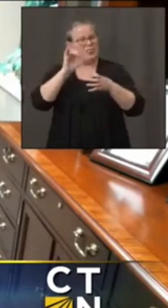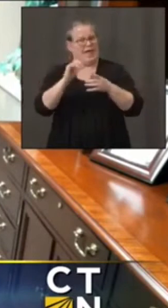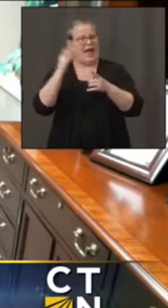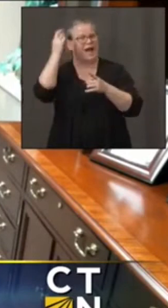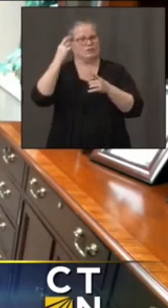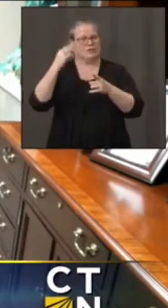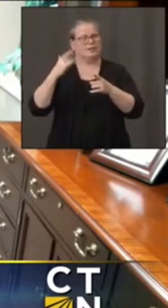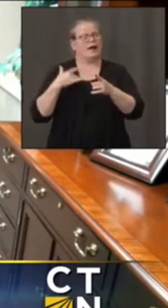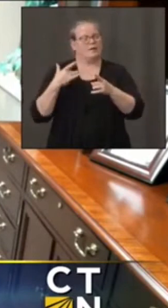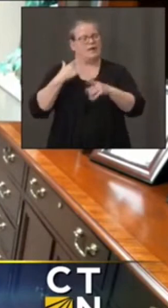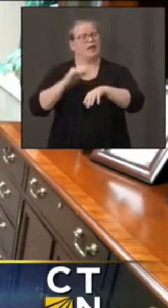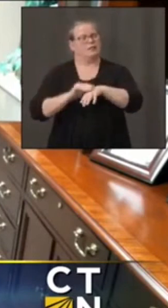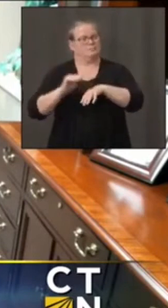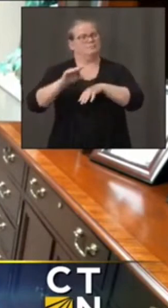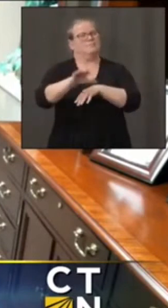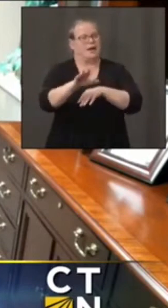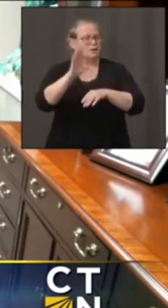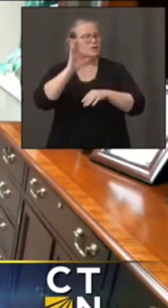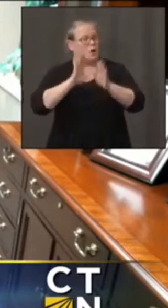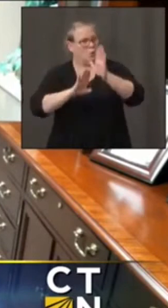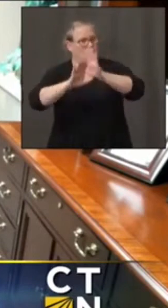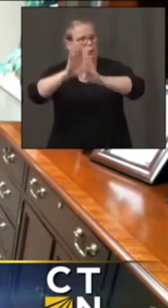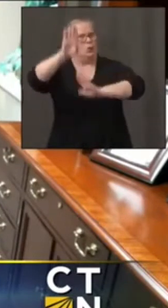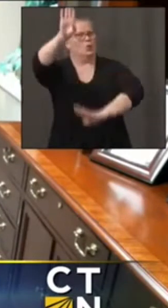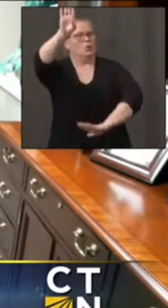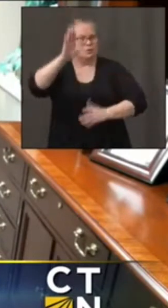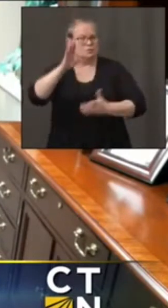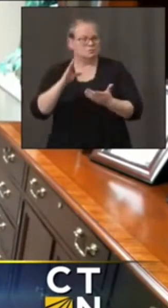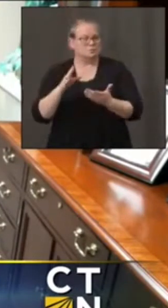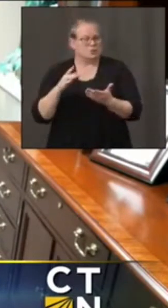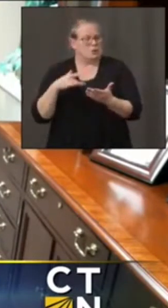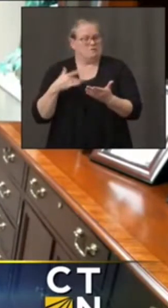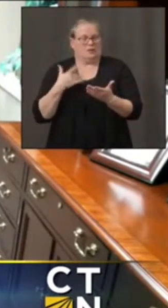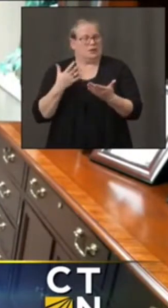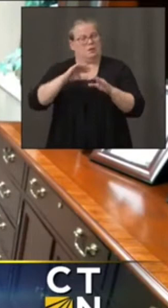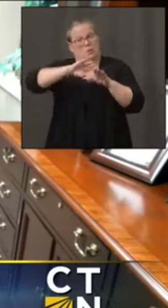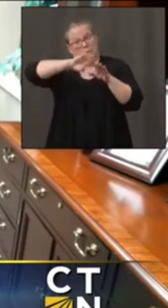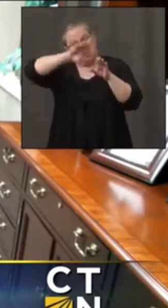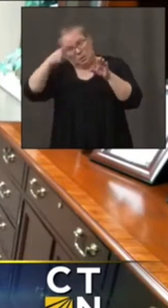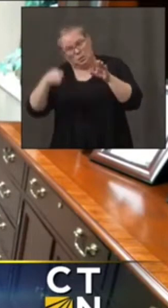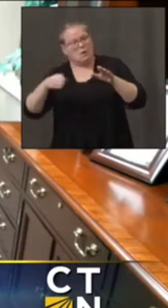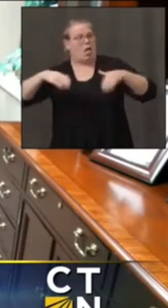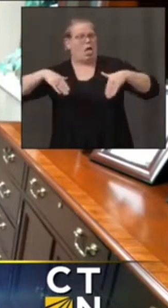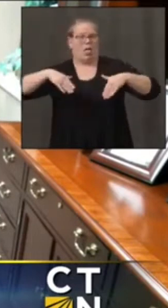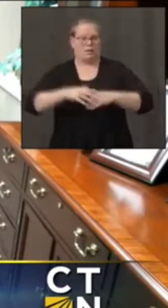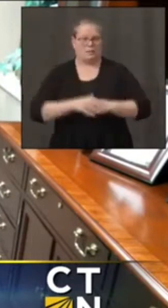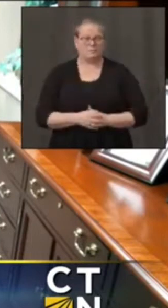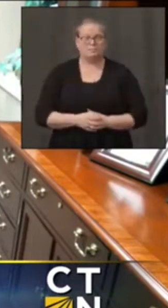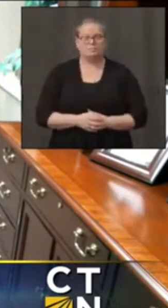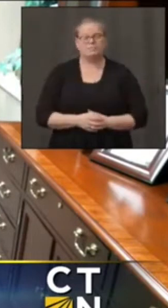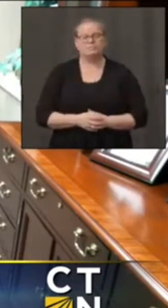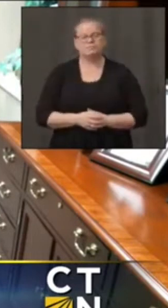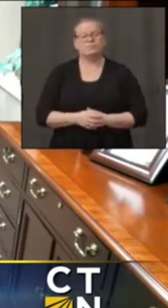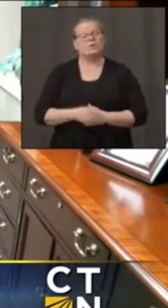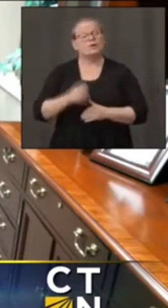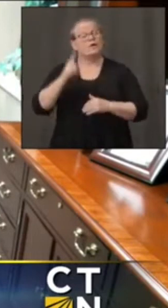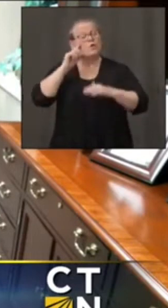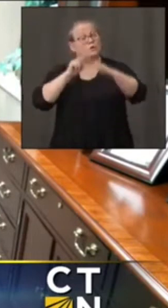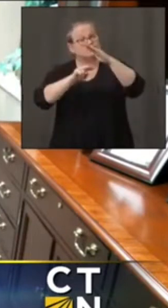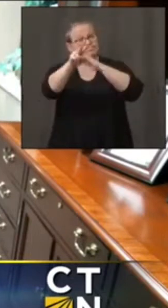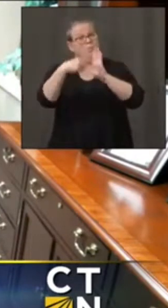peak of this surge. In terms of models, we're actually working with the state